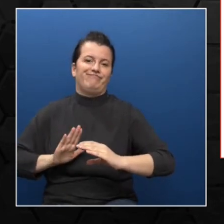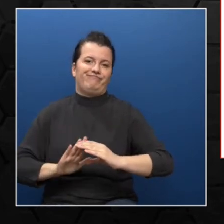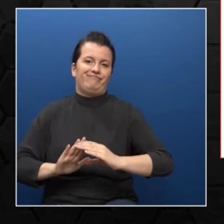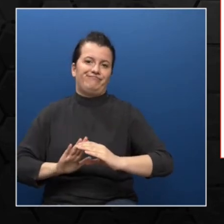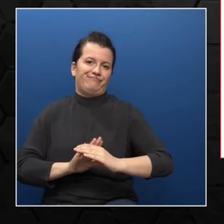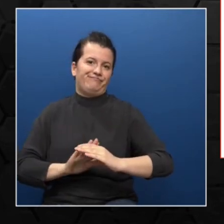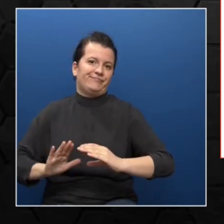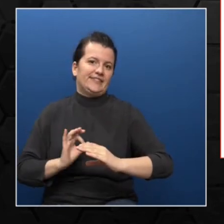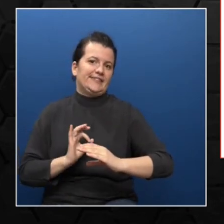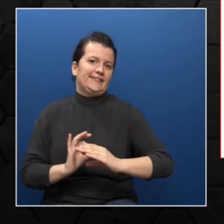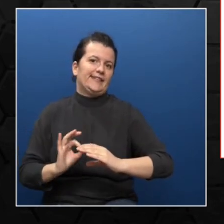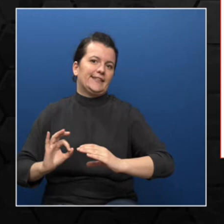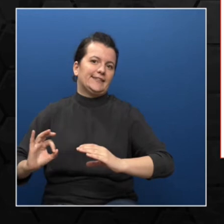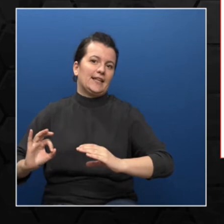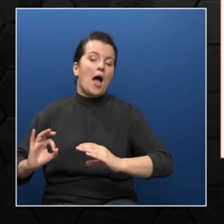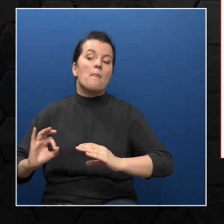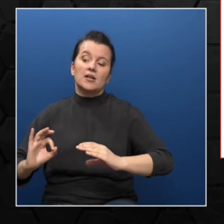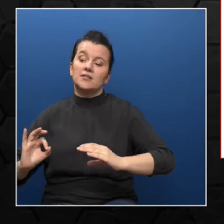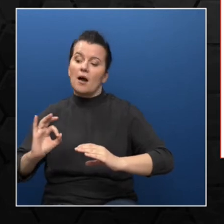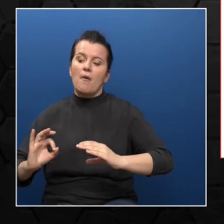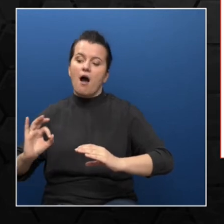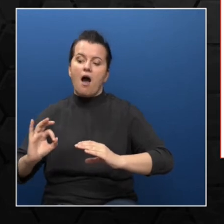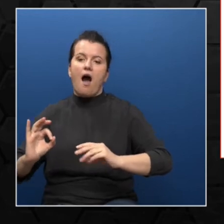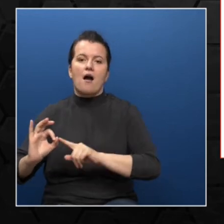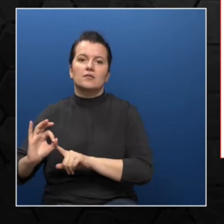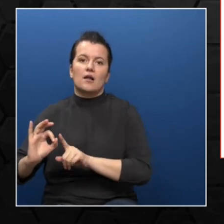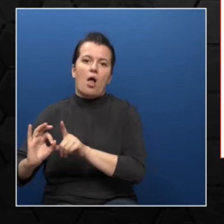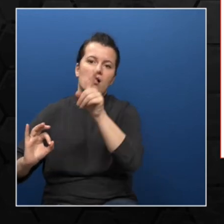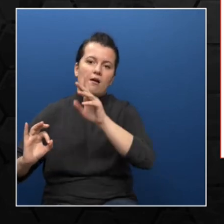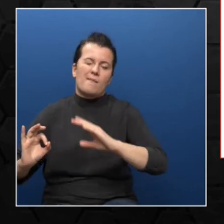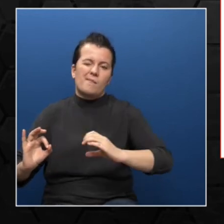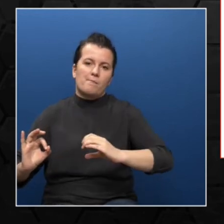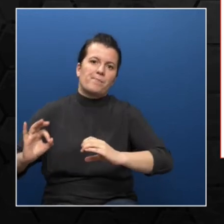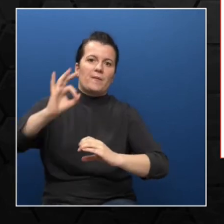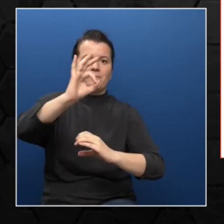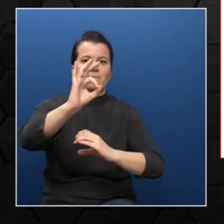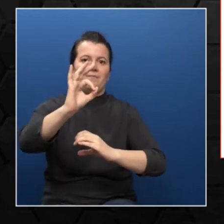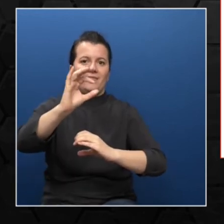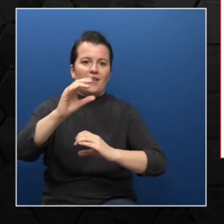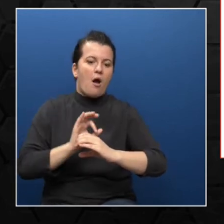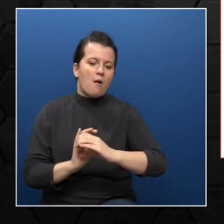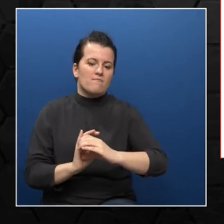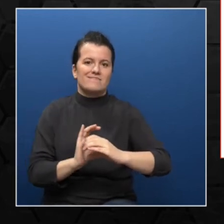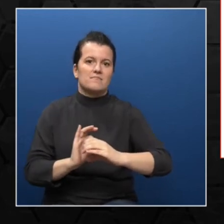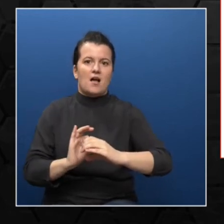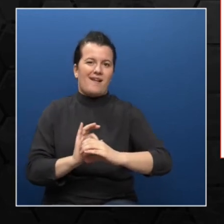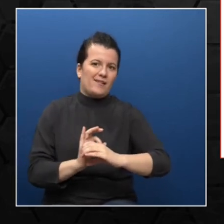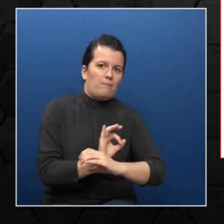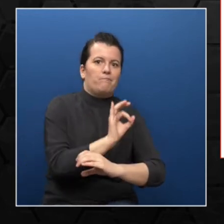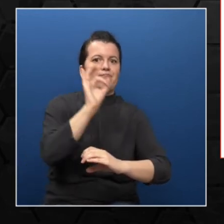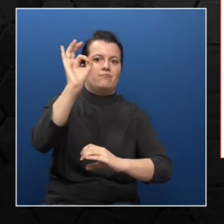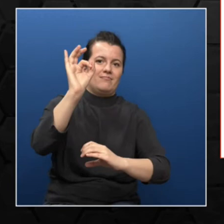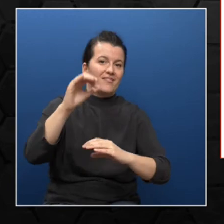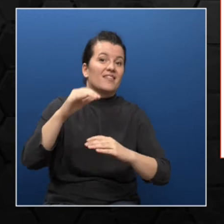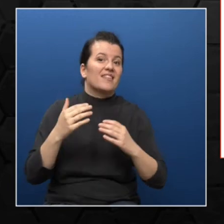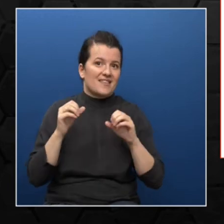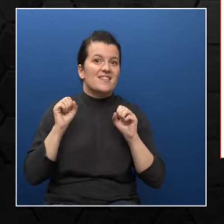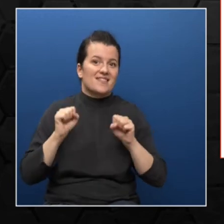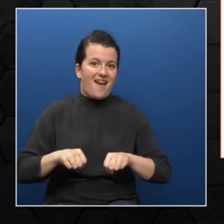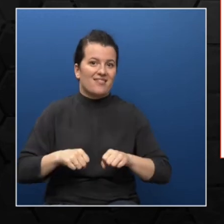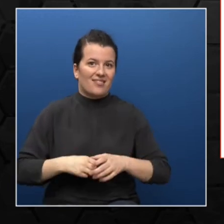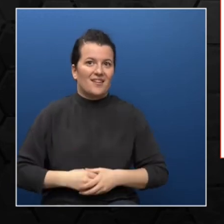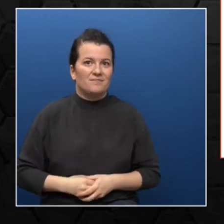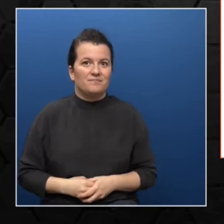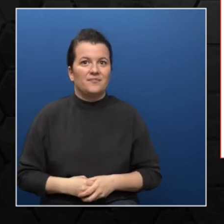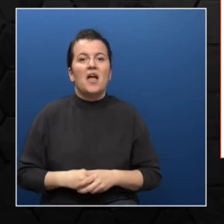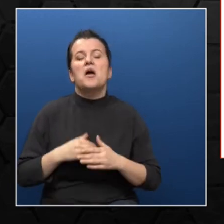continue exploring and searching for a global minimum. So after a few more iterations, you can see that the particles are now all the